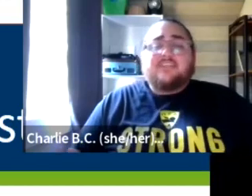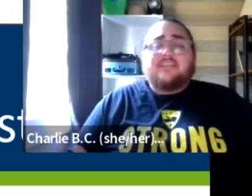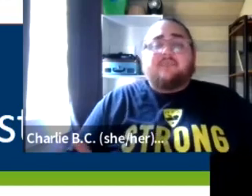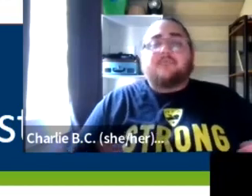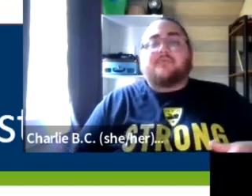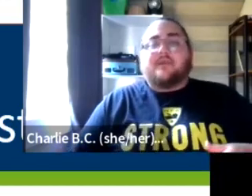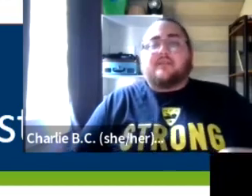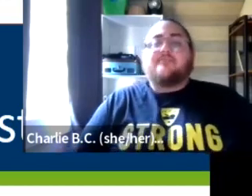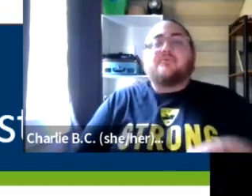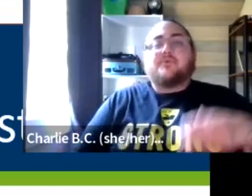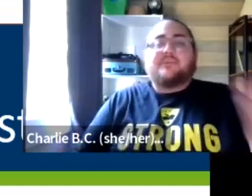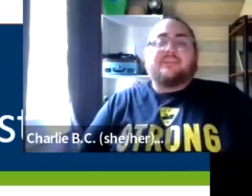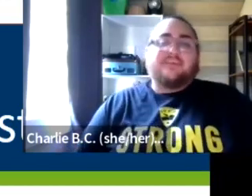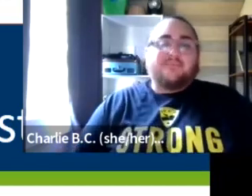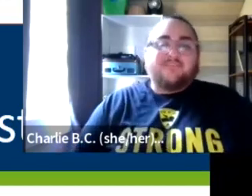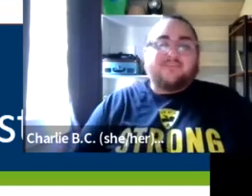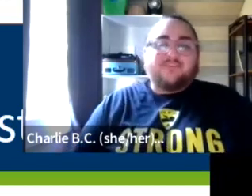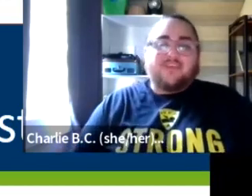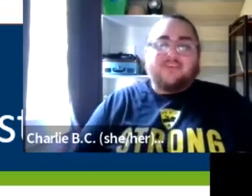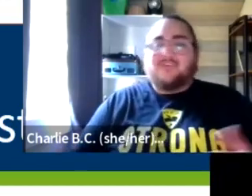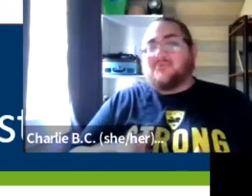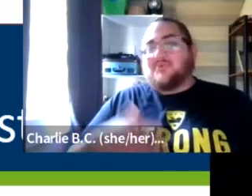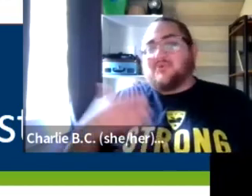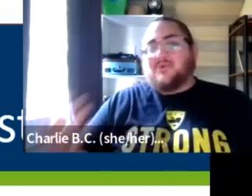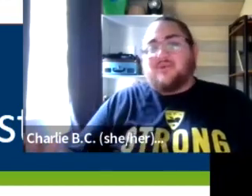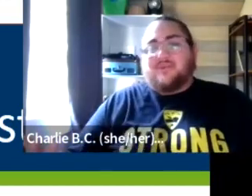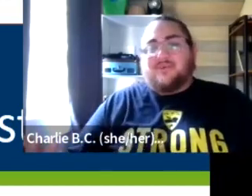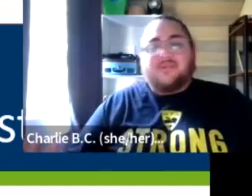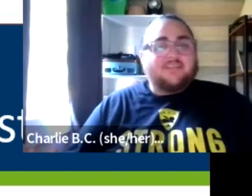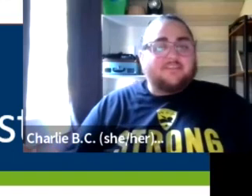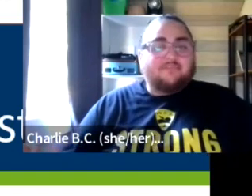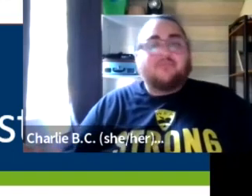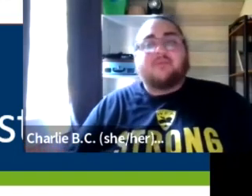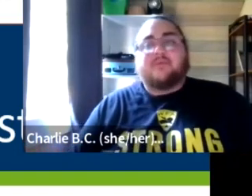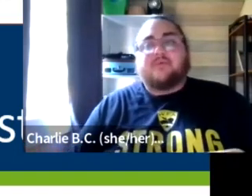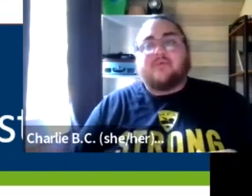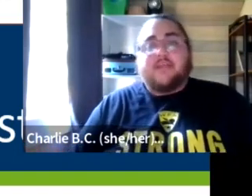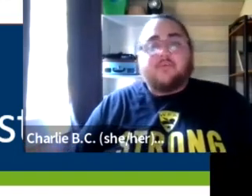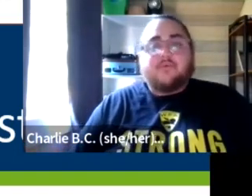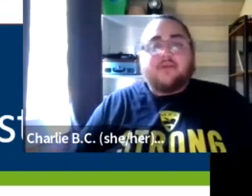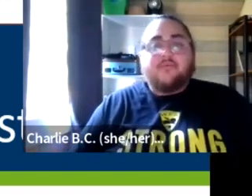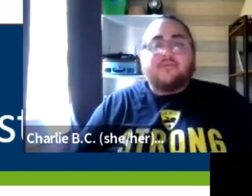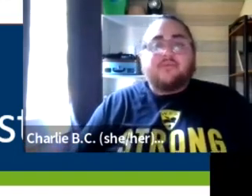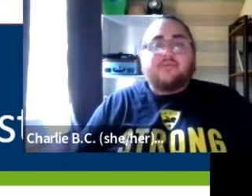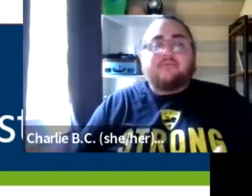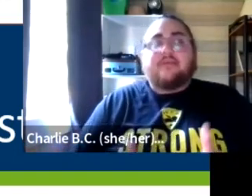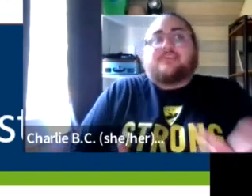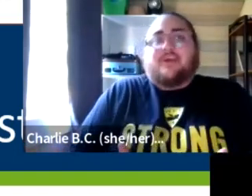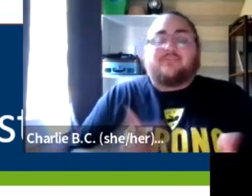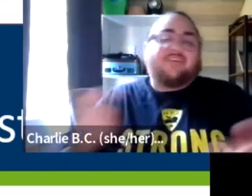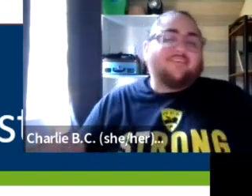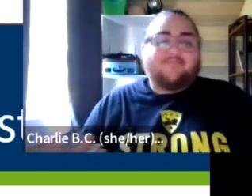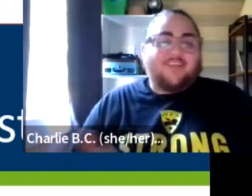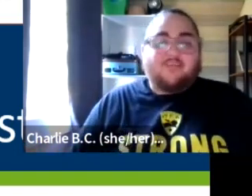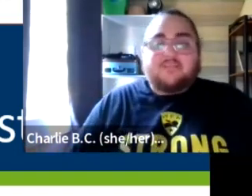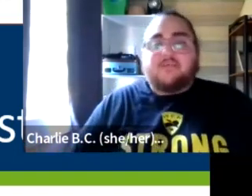I actually did have people in my life who were willing to let me sleep on their couch, who were, willing to feed me a meal and or help me find a